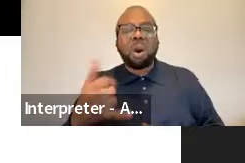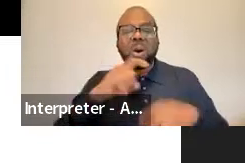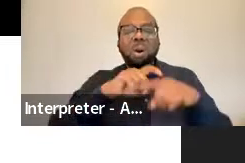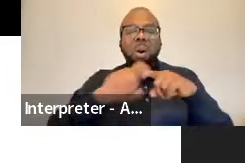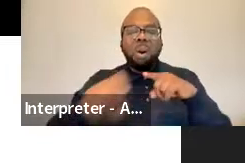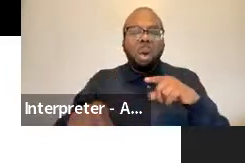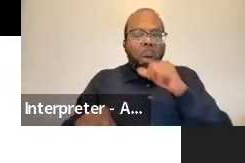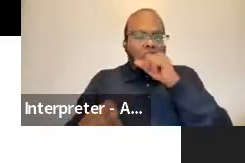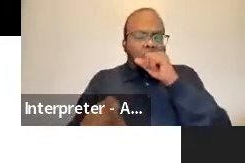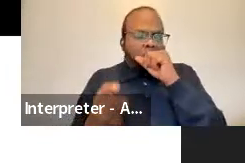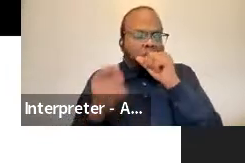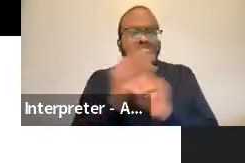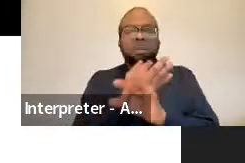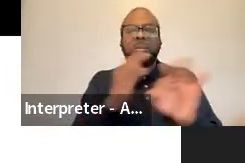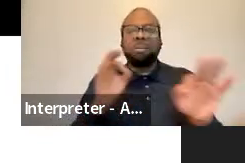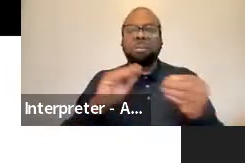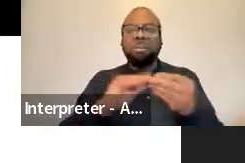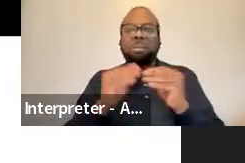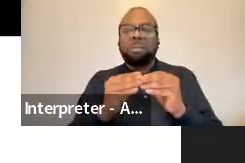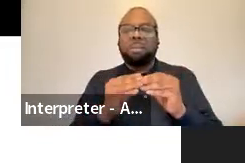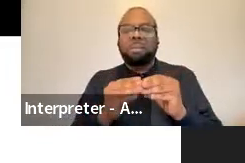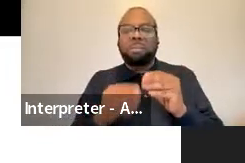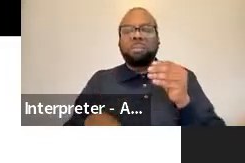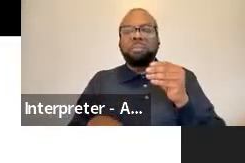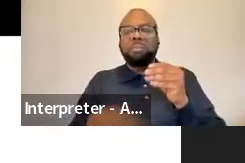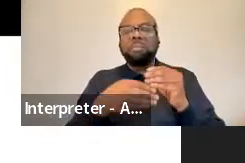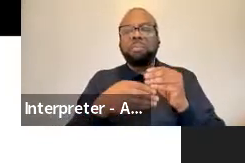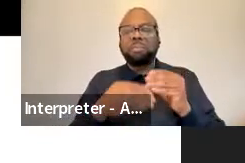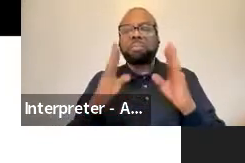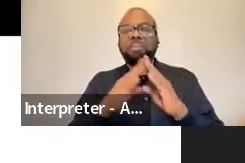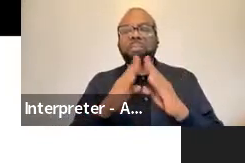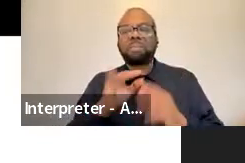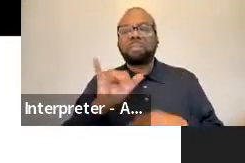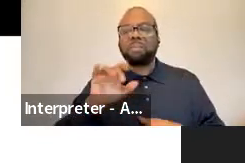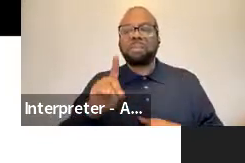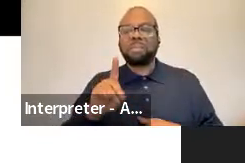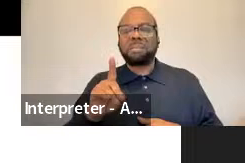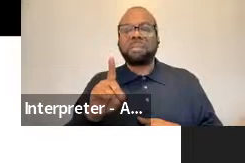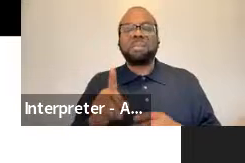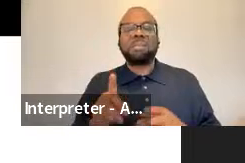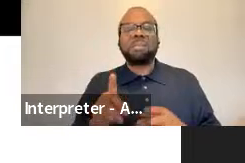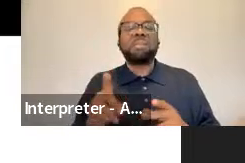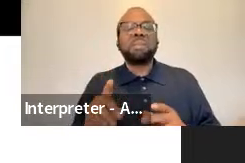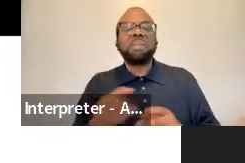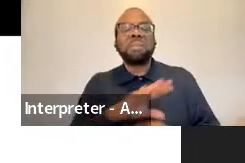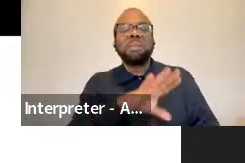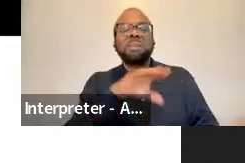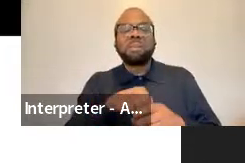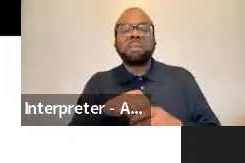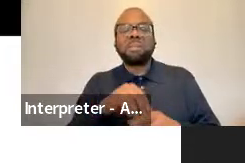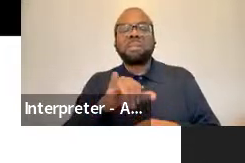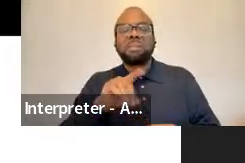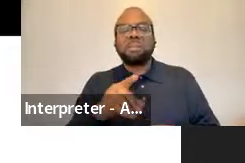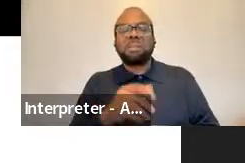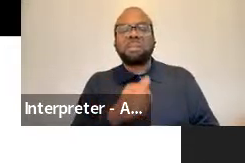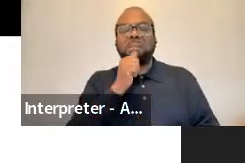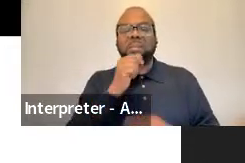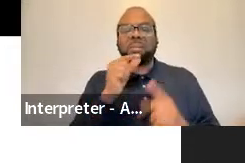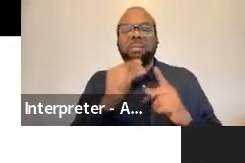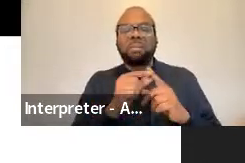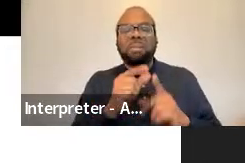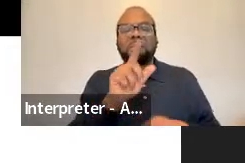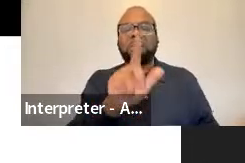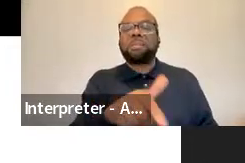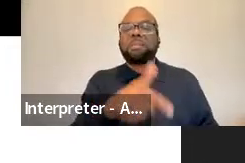on the screen and enter the meeting ID, participant ID, and password. With that, I'll pass it over